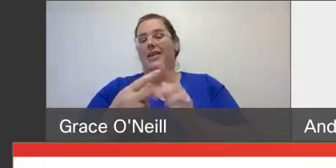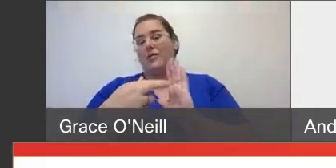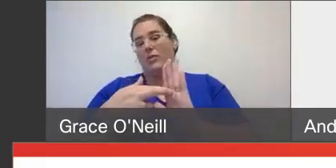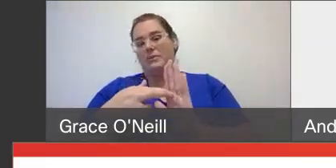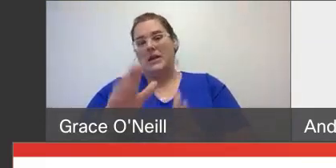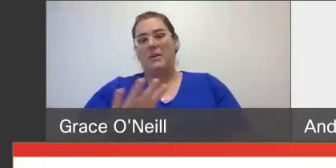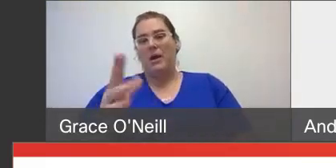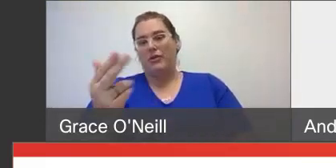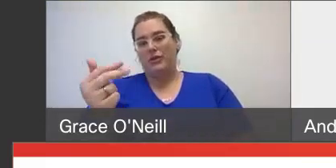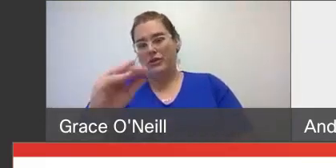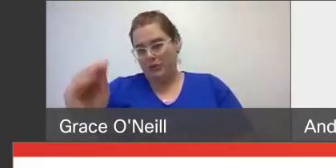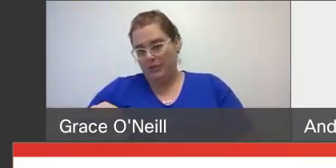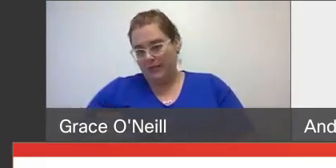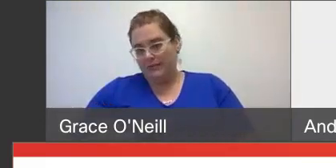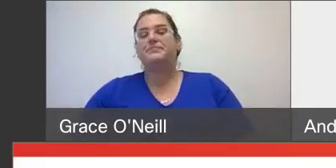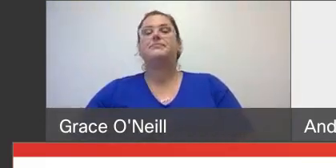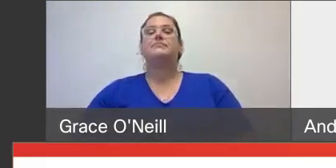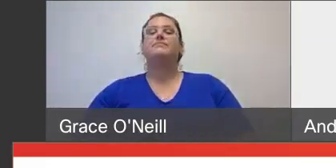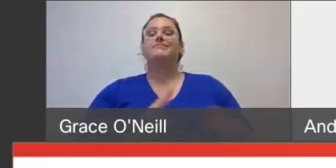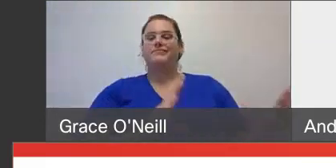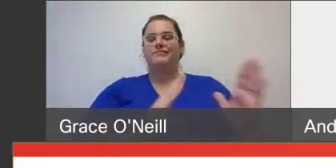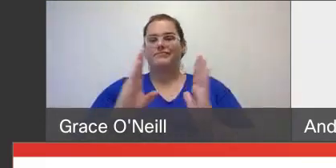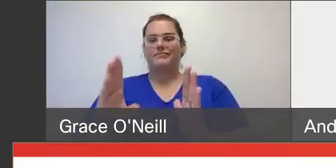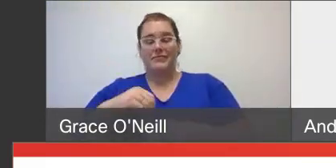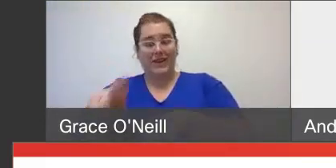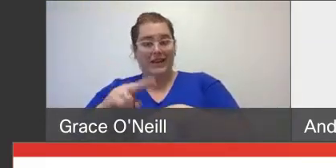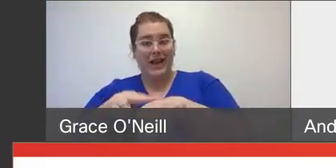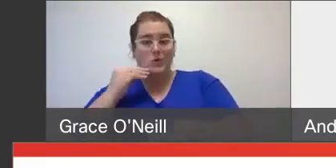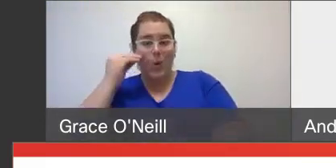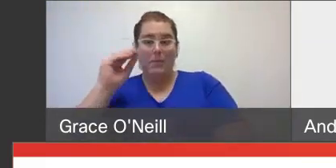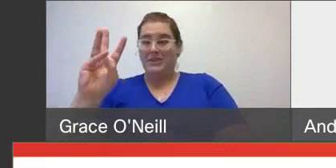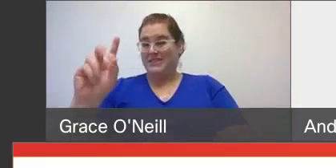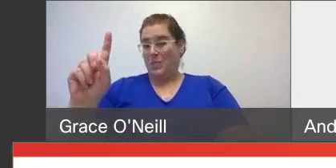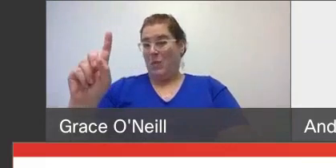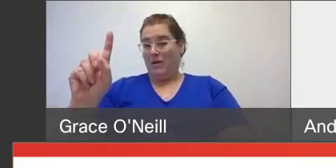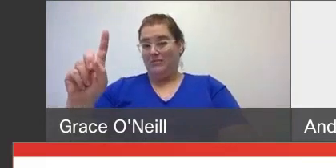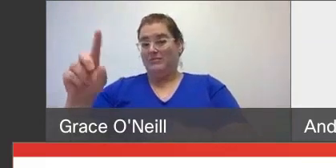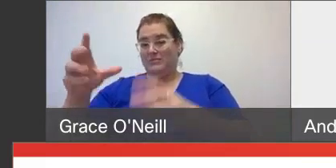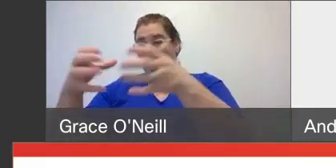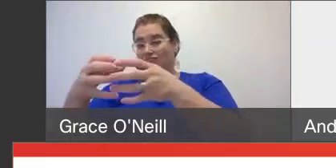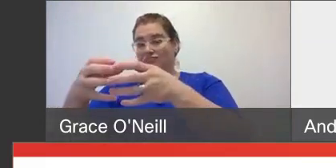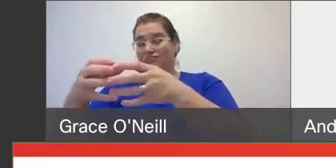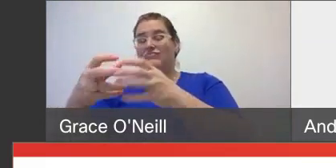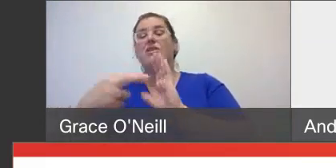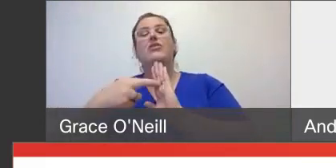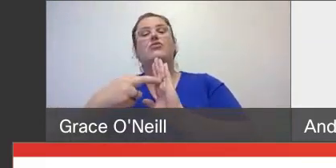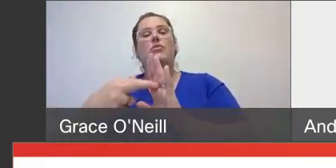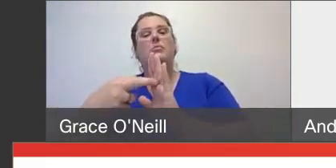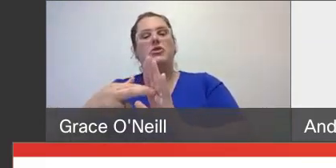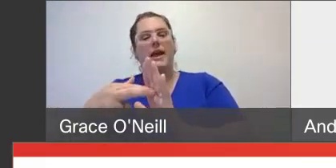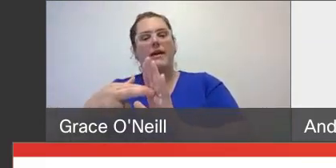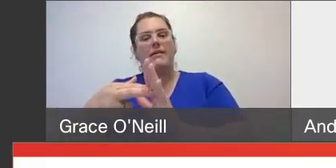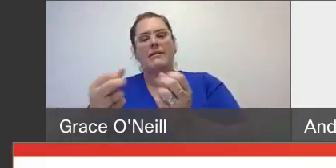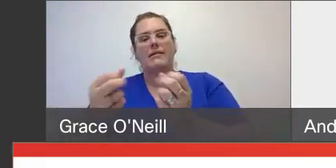death. In natural homes, the 61 people who've contracted COVID